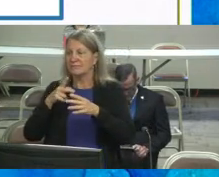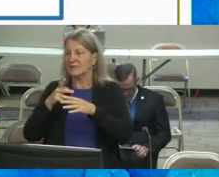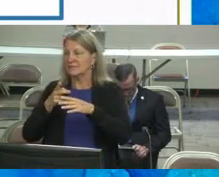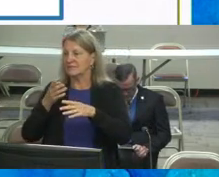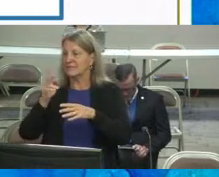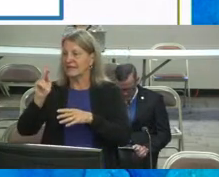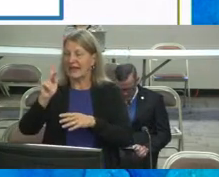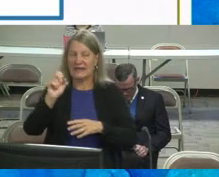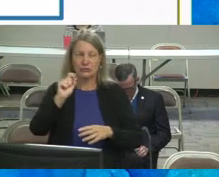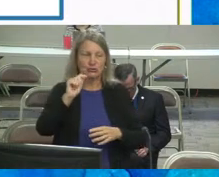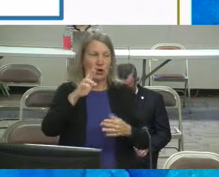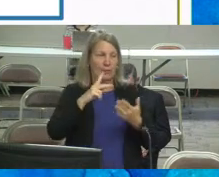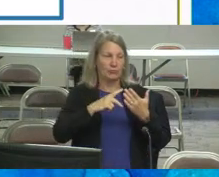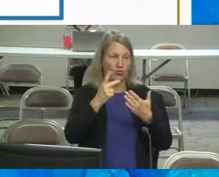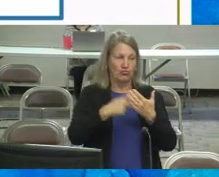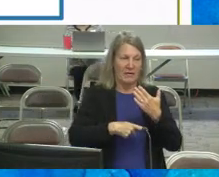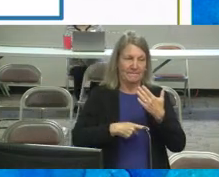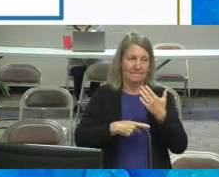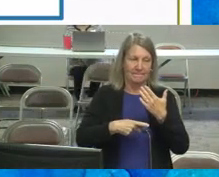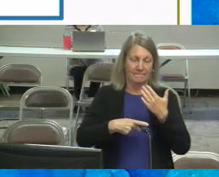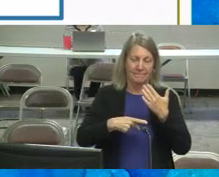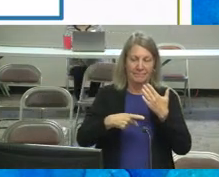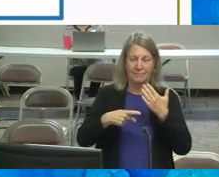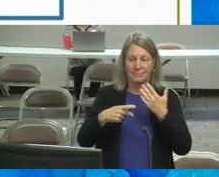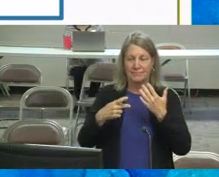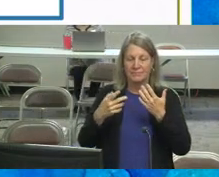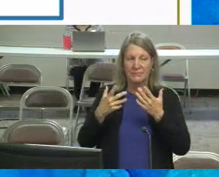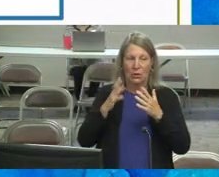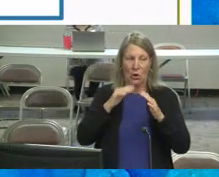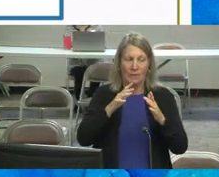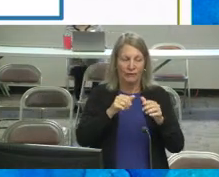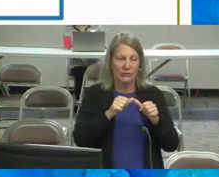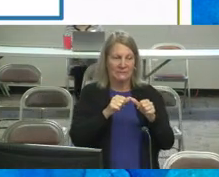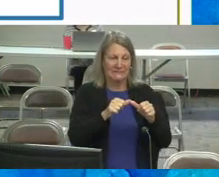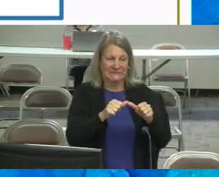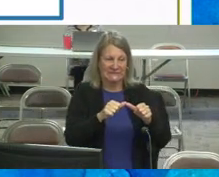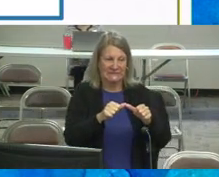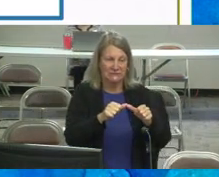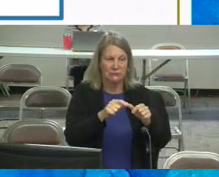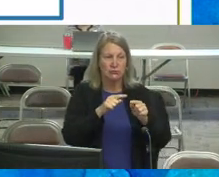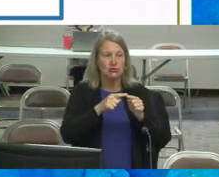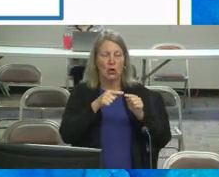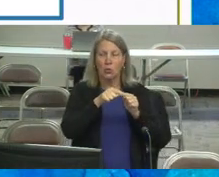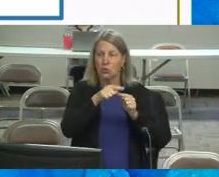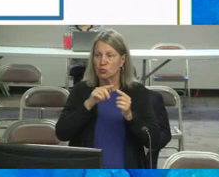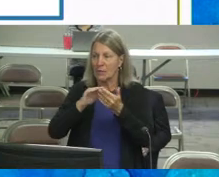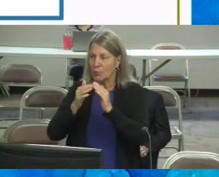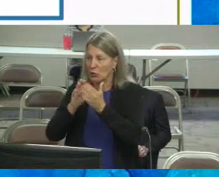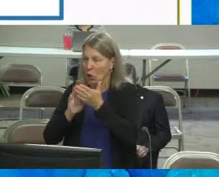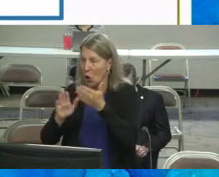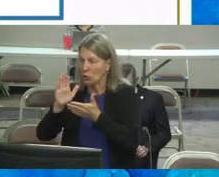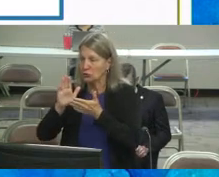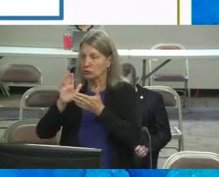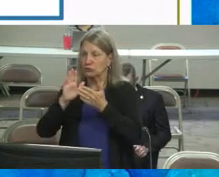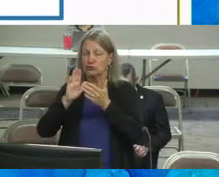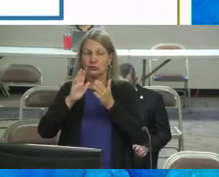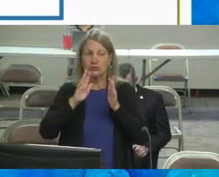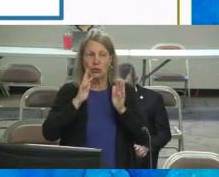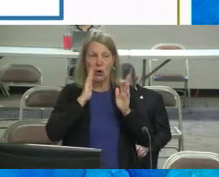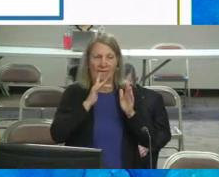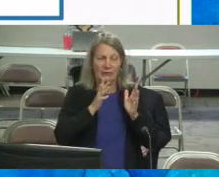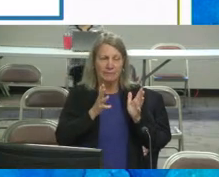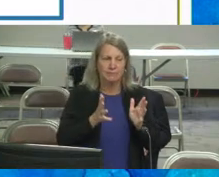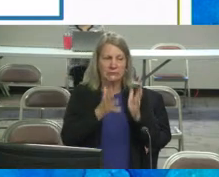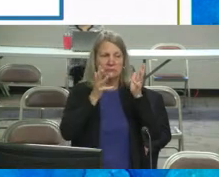but some of them come back for post-grad or which is our k-star program so we hope to